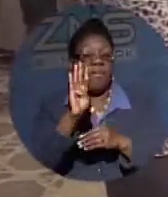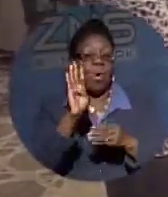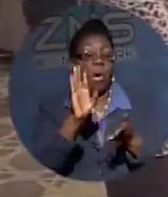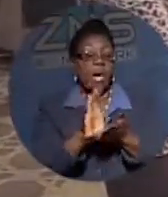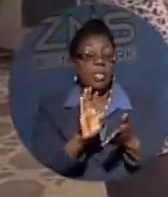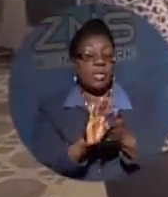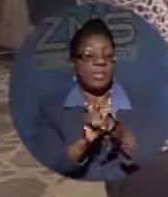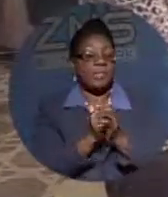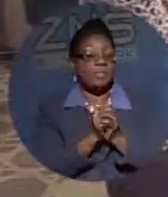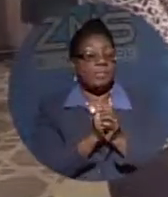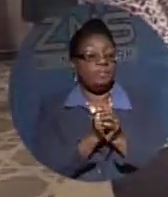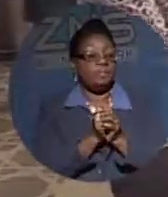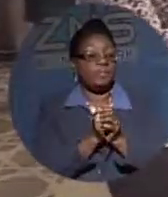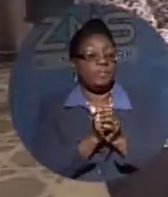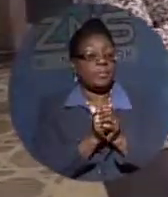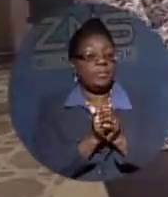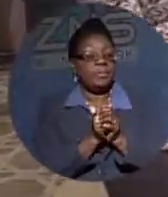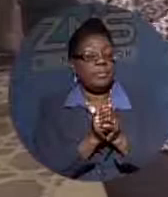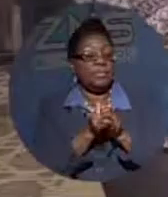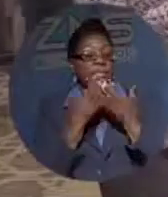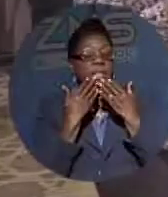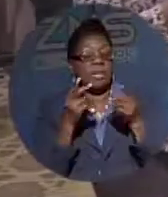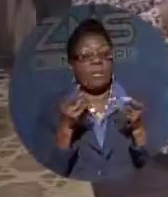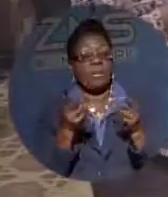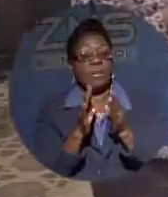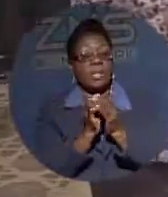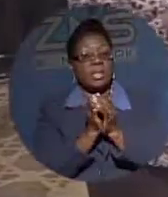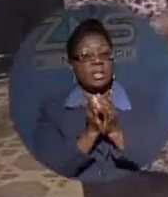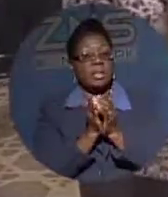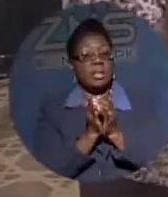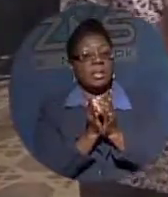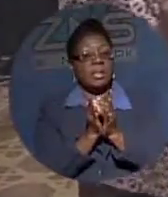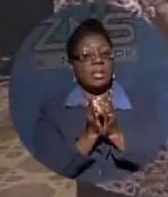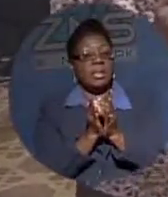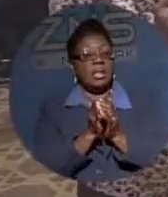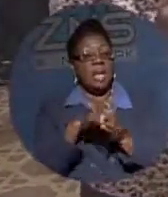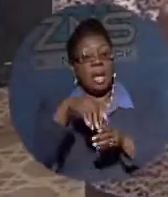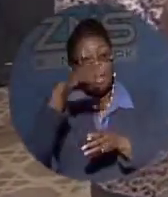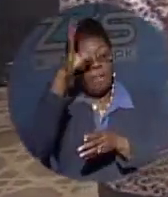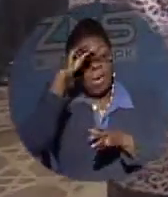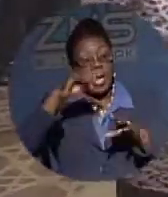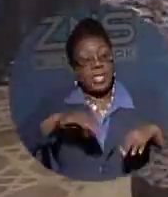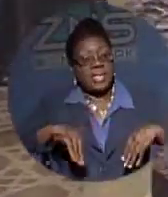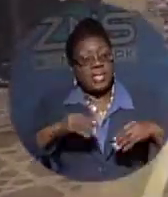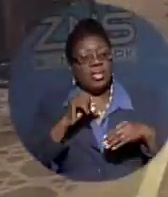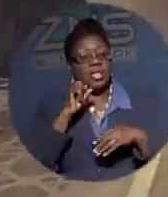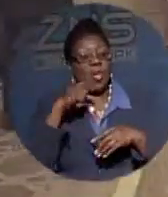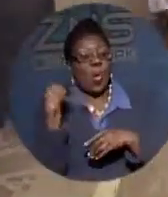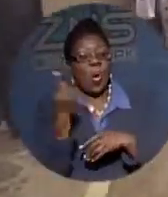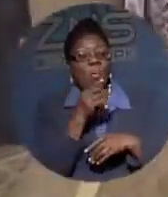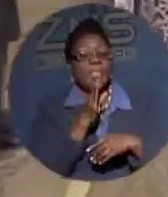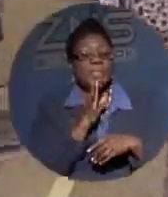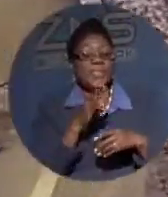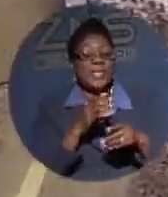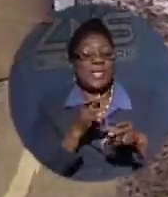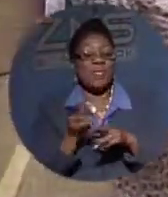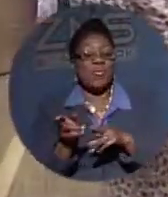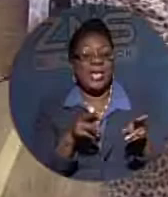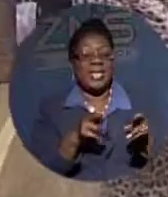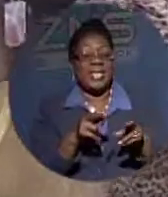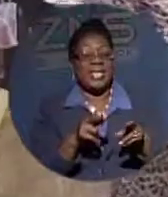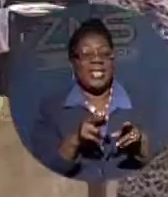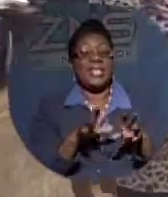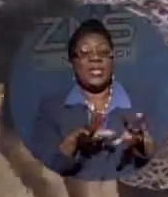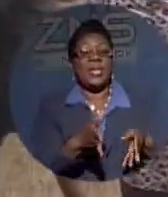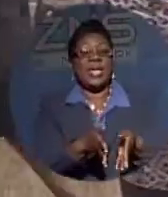are yet to be processed. Thank you very much, Ms. Roach. Now, they tell me that Boy Scouts should always be ready, so I'm just going to grab Mr.